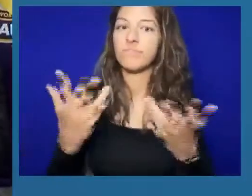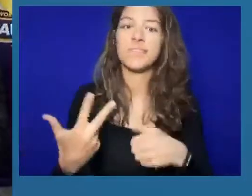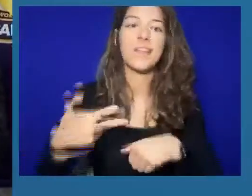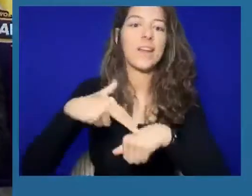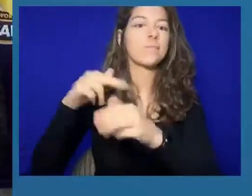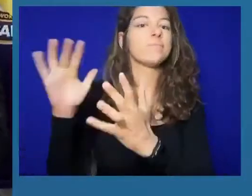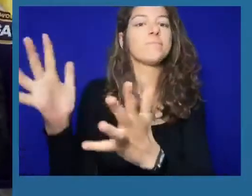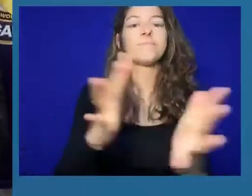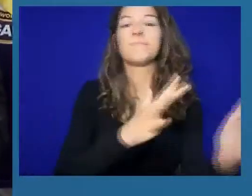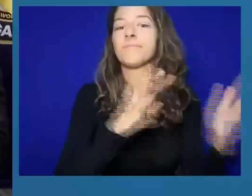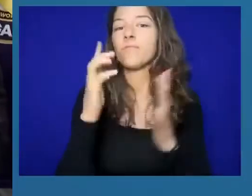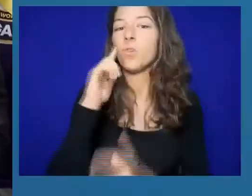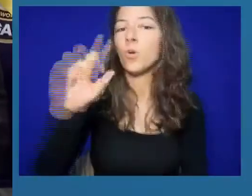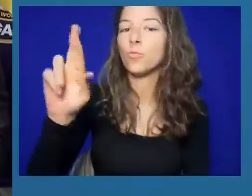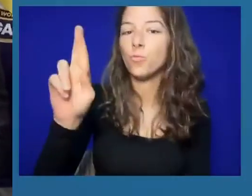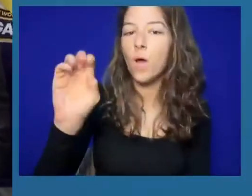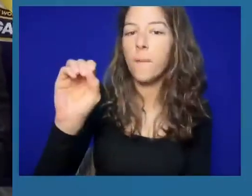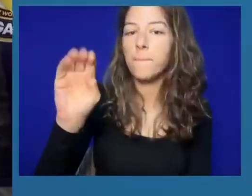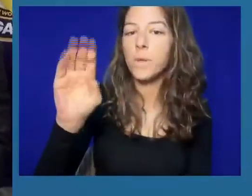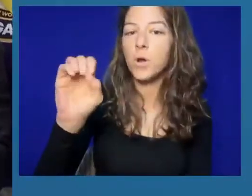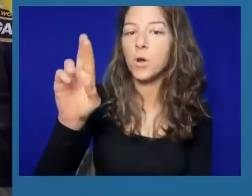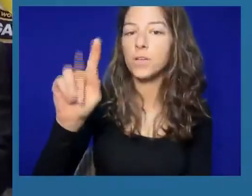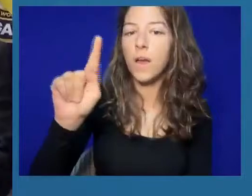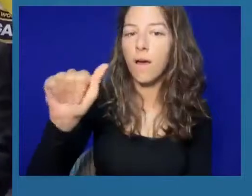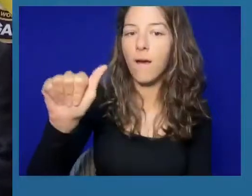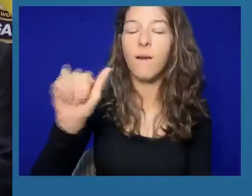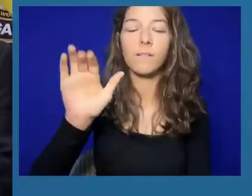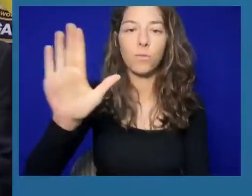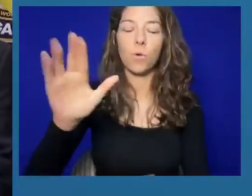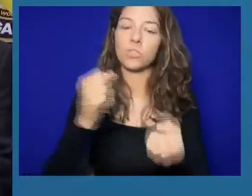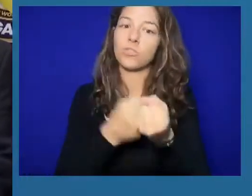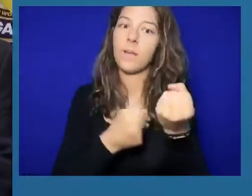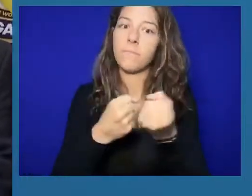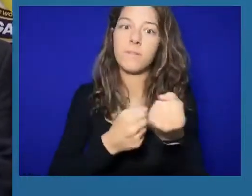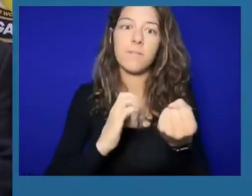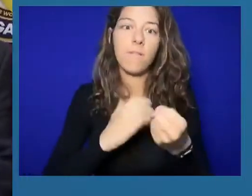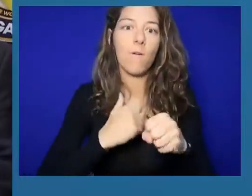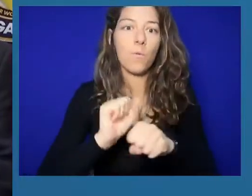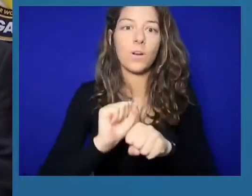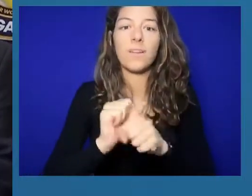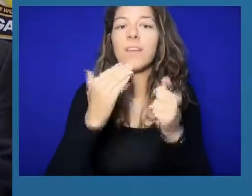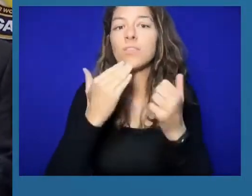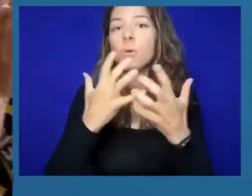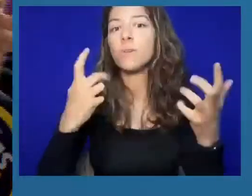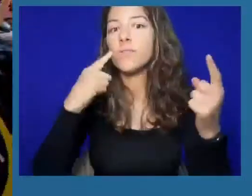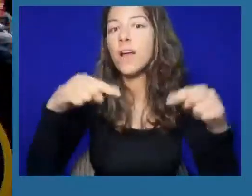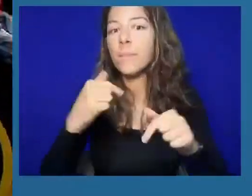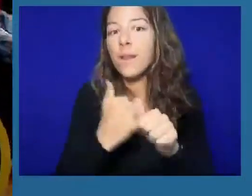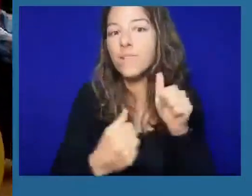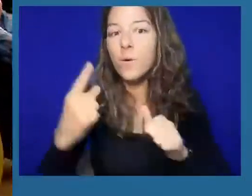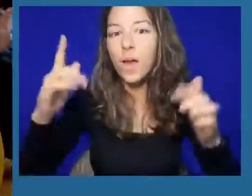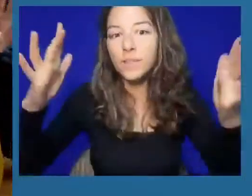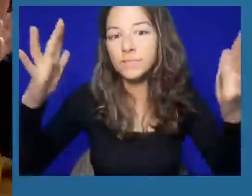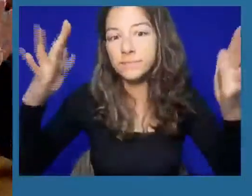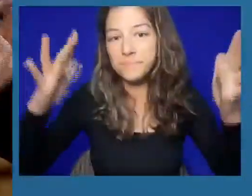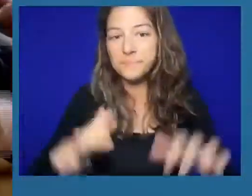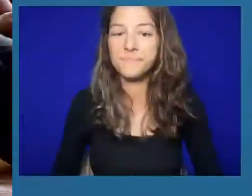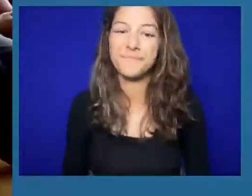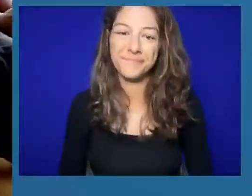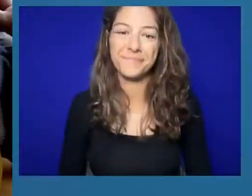for Roberta Reardon. She is your great champion in our administration. Thank you for coming, everybody. Thank you.